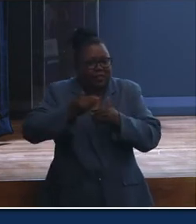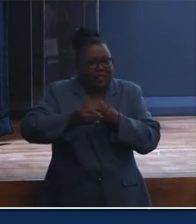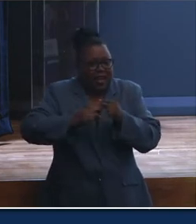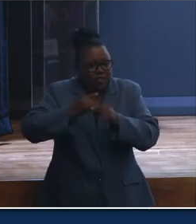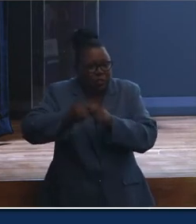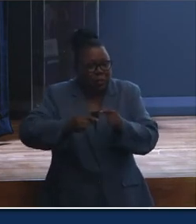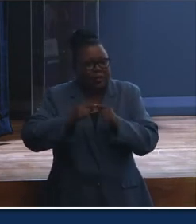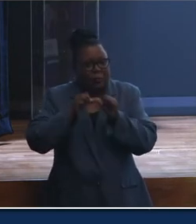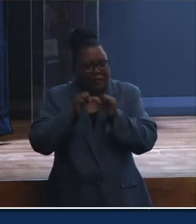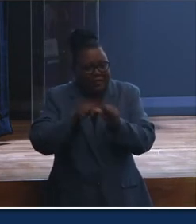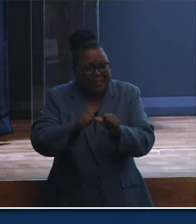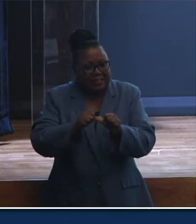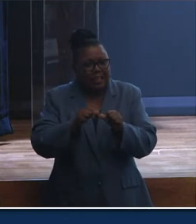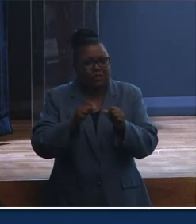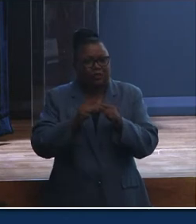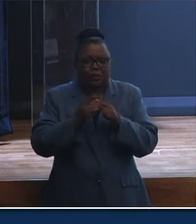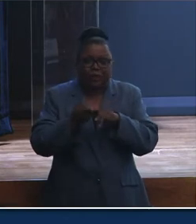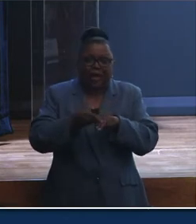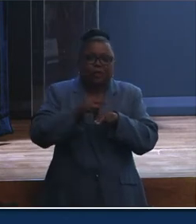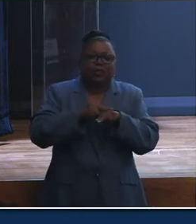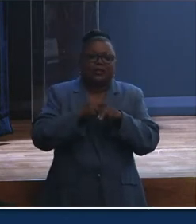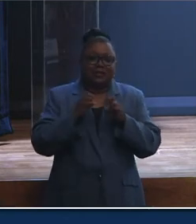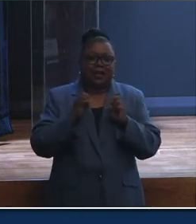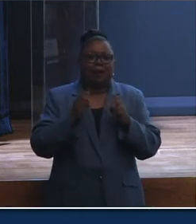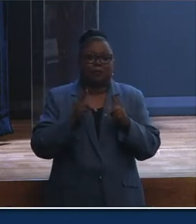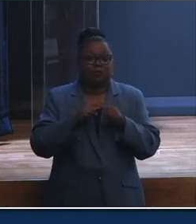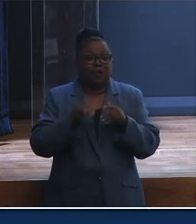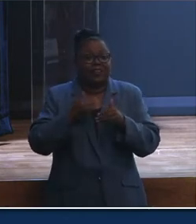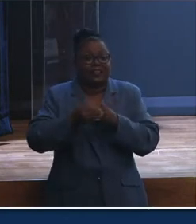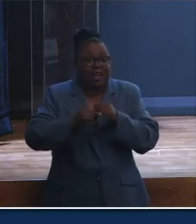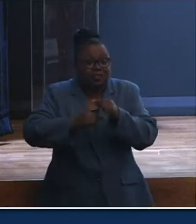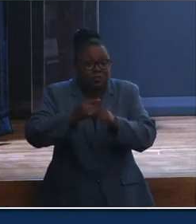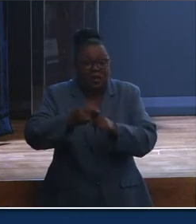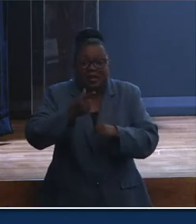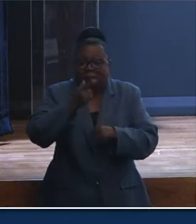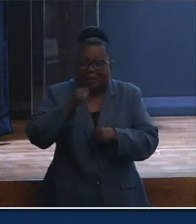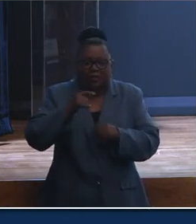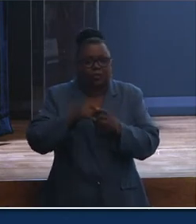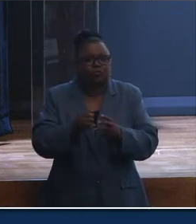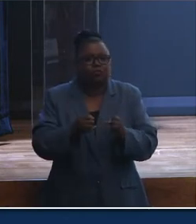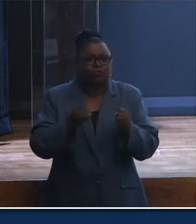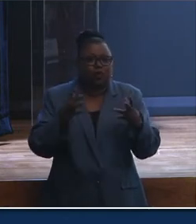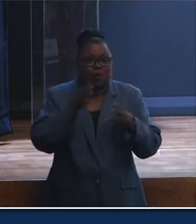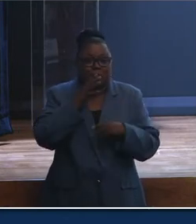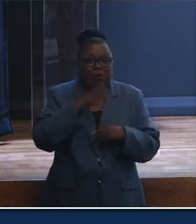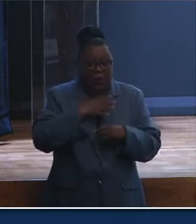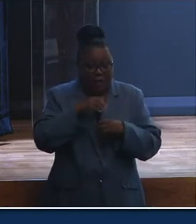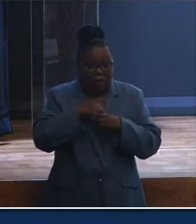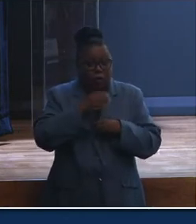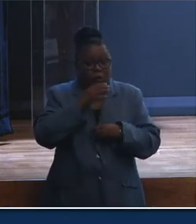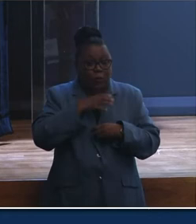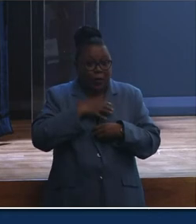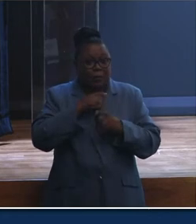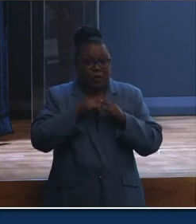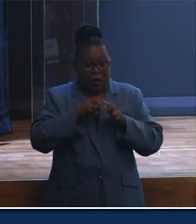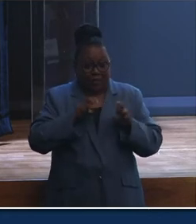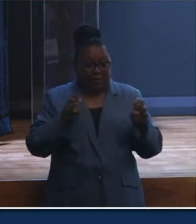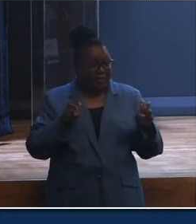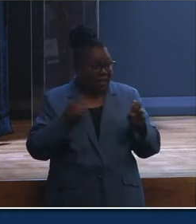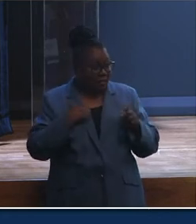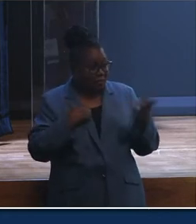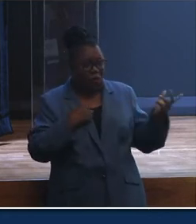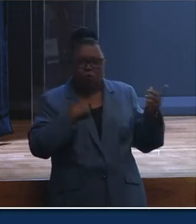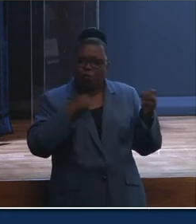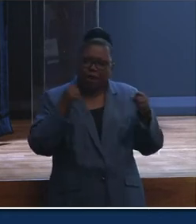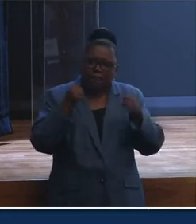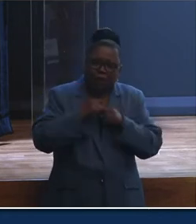generation, to continue to increase the opportunities for the next generation, because there's so many women, including the women I'm on this stage with, who